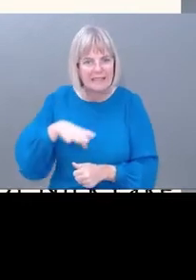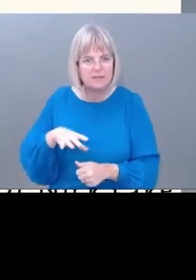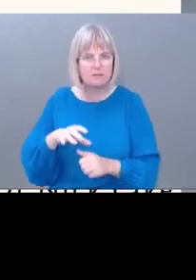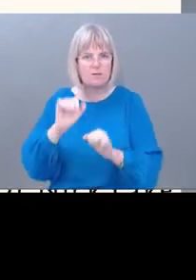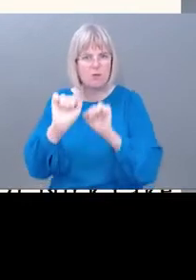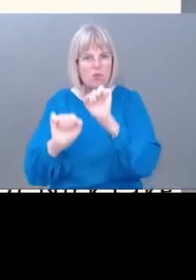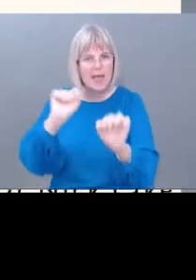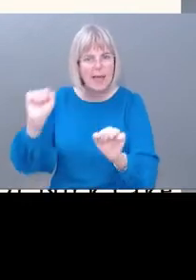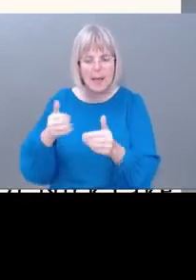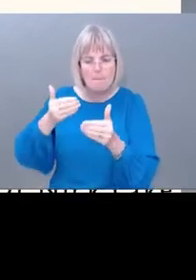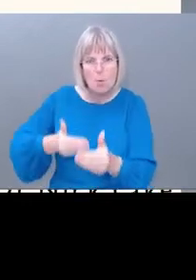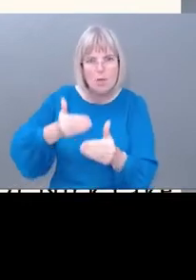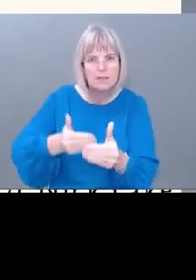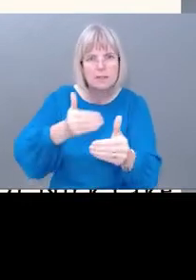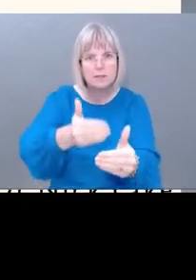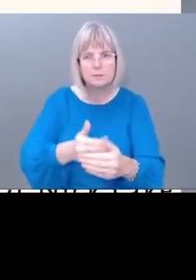create opportunities